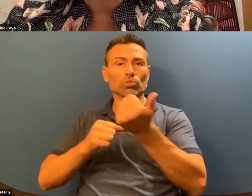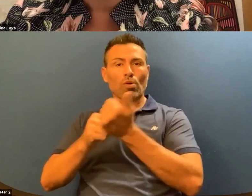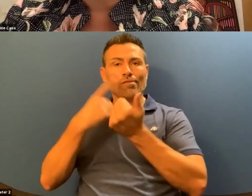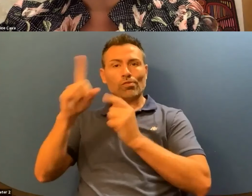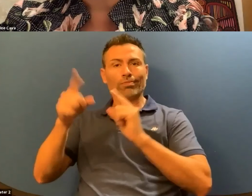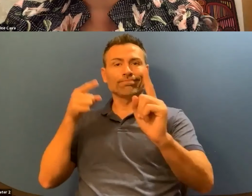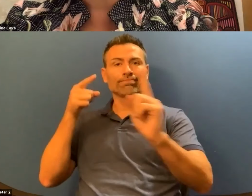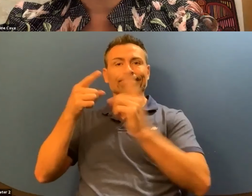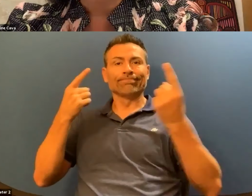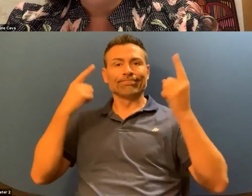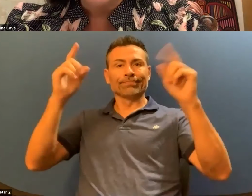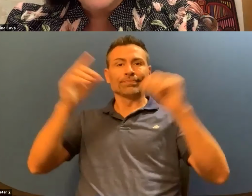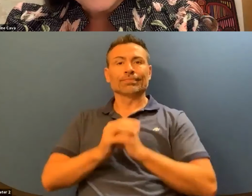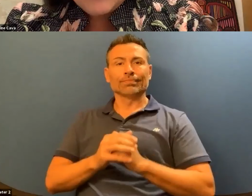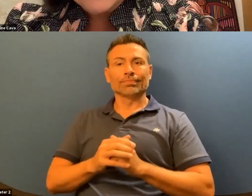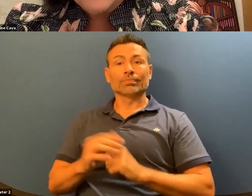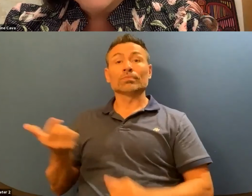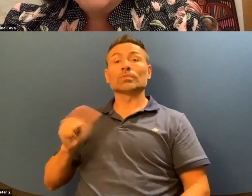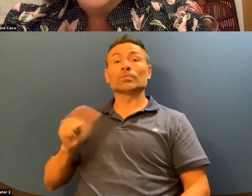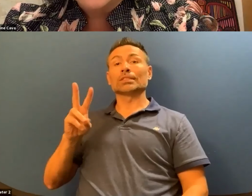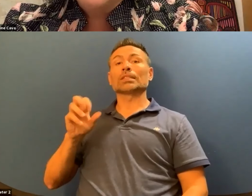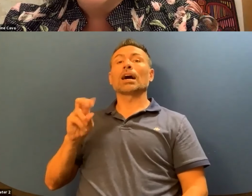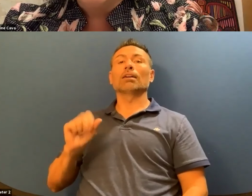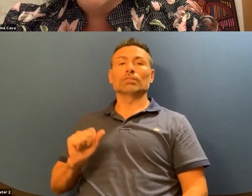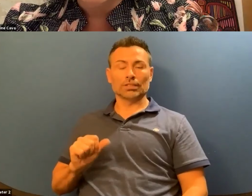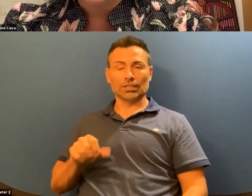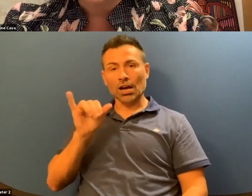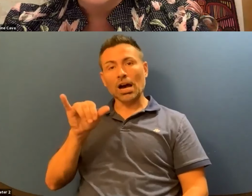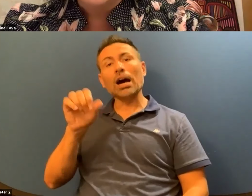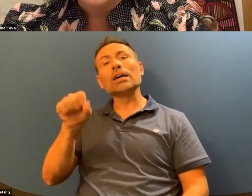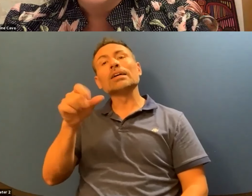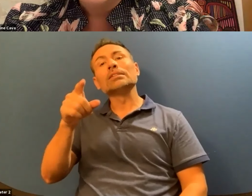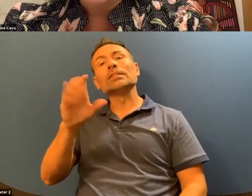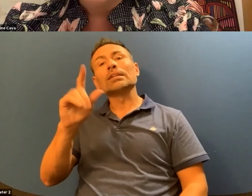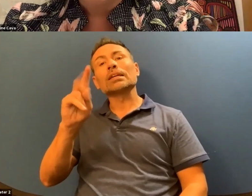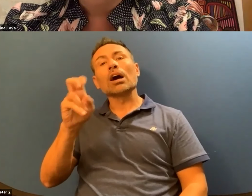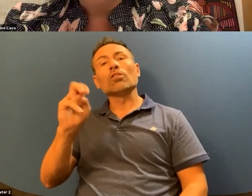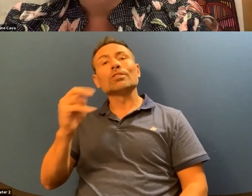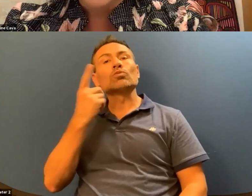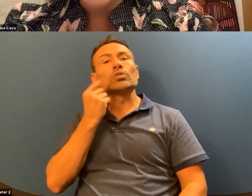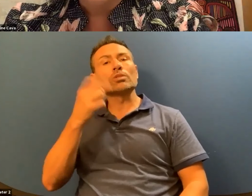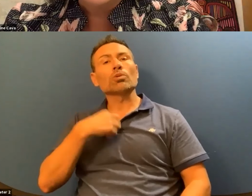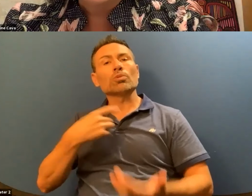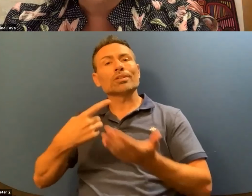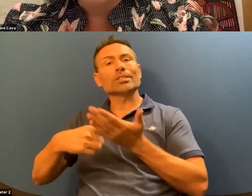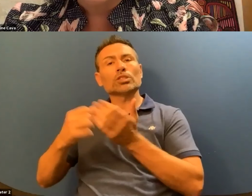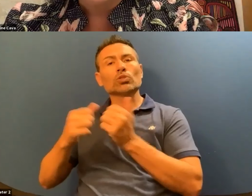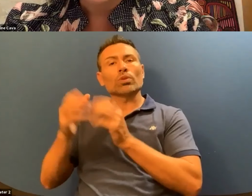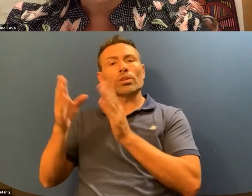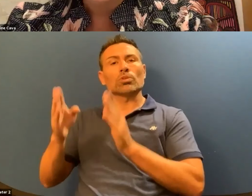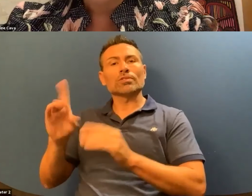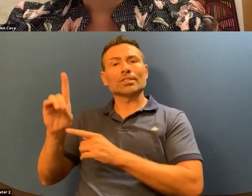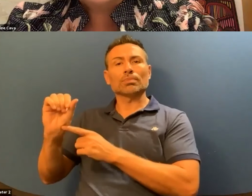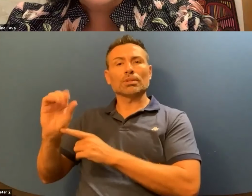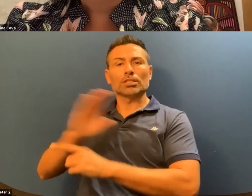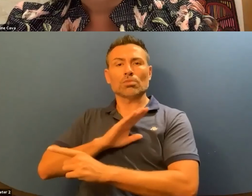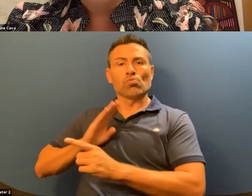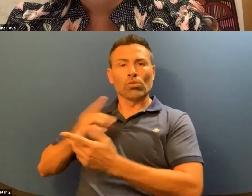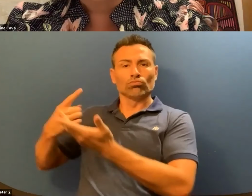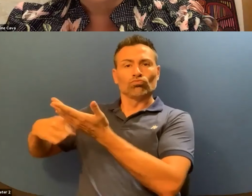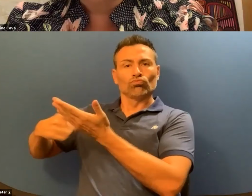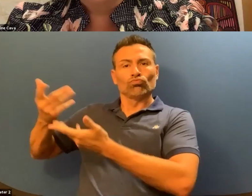actually, Calvin, we were just talking with a representative of our disability board recently about this, the